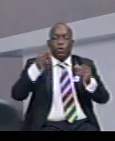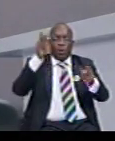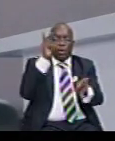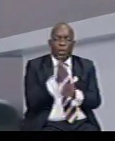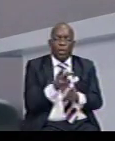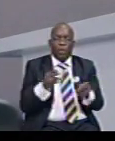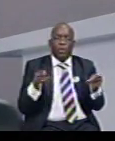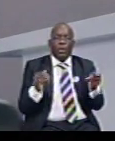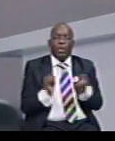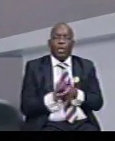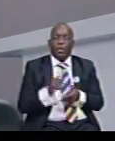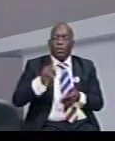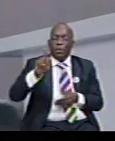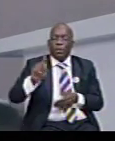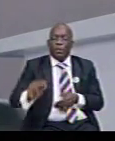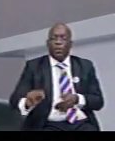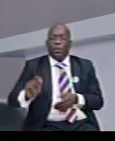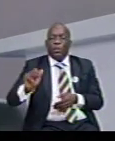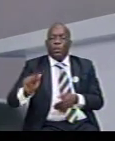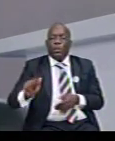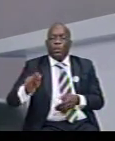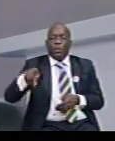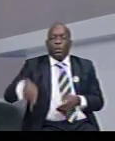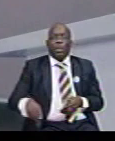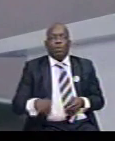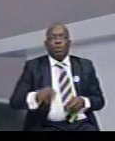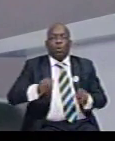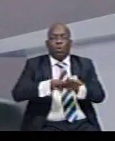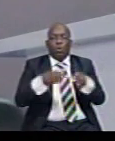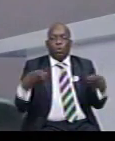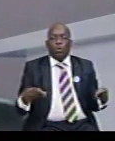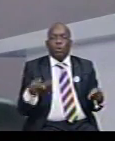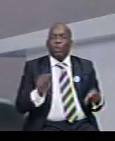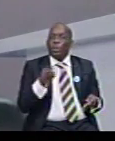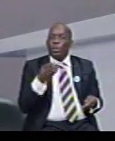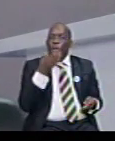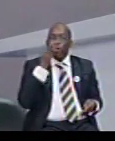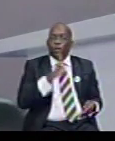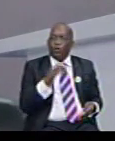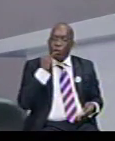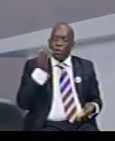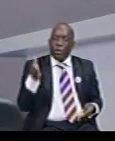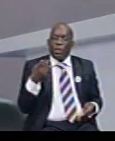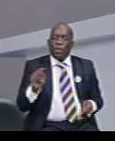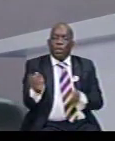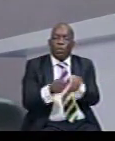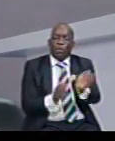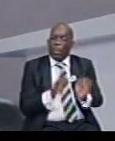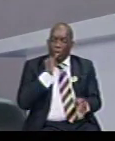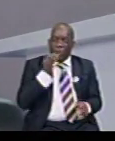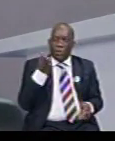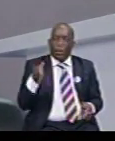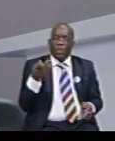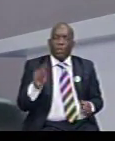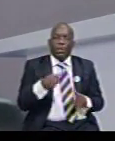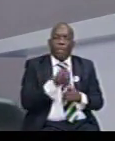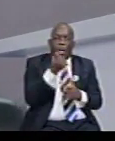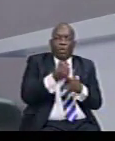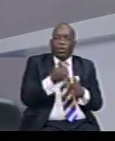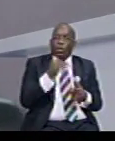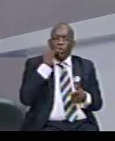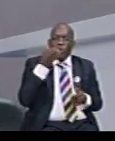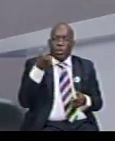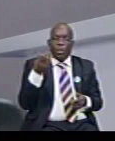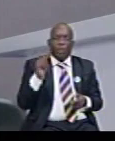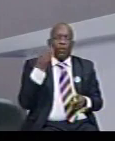tap running, the evil is there, the backsliding is there, the adultery is there, the fornication is